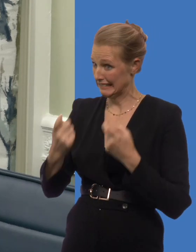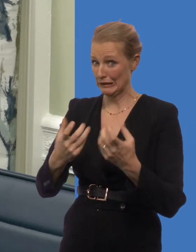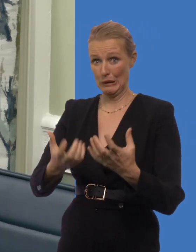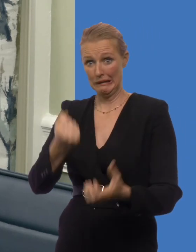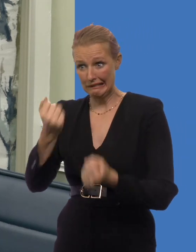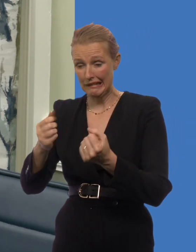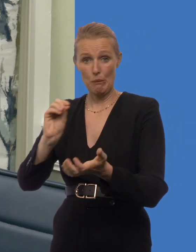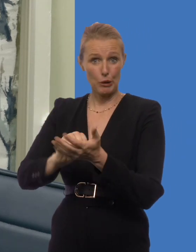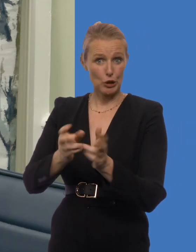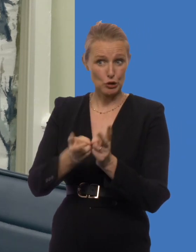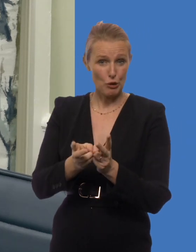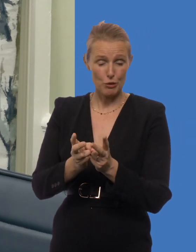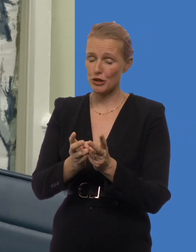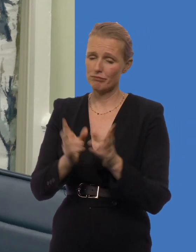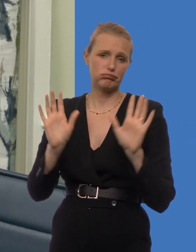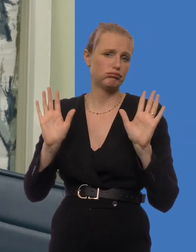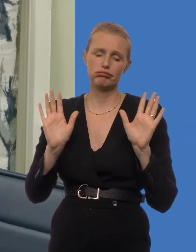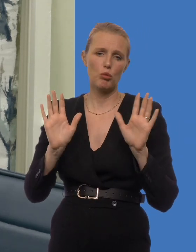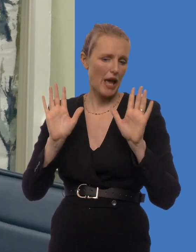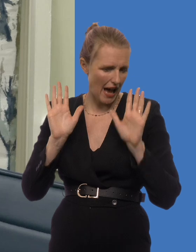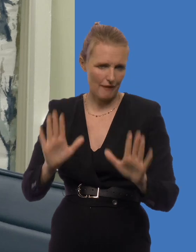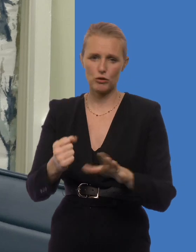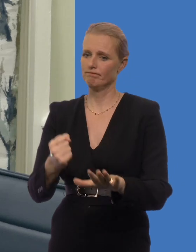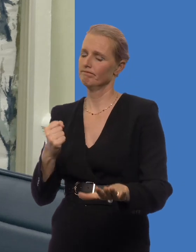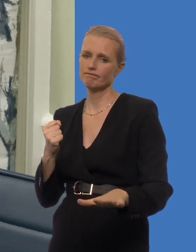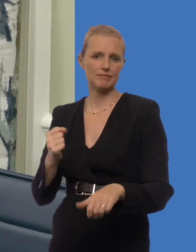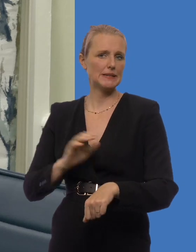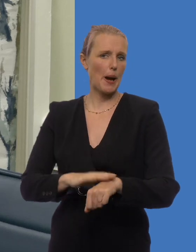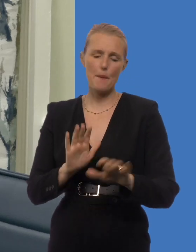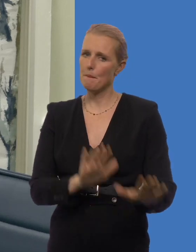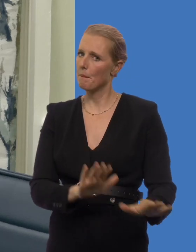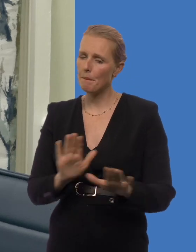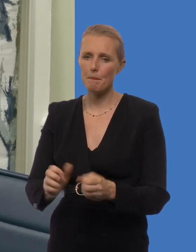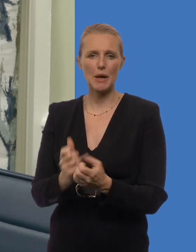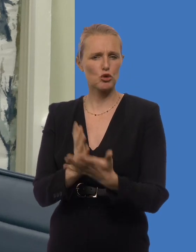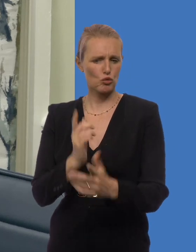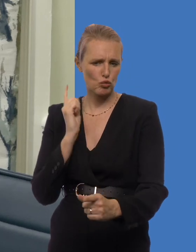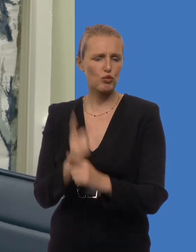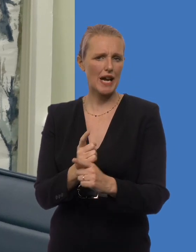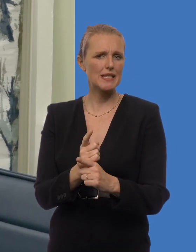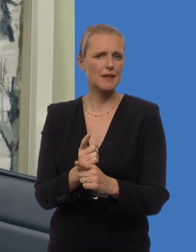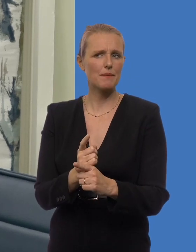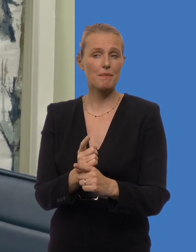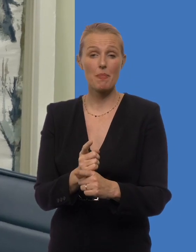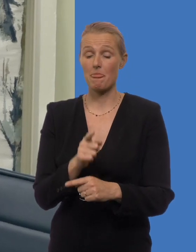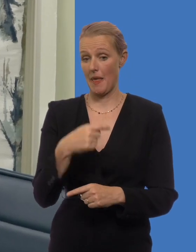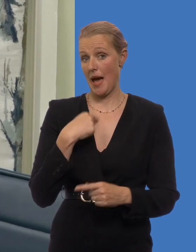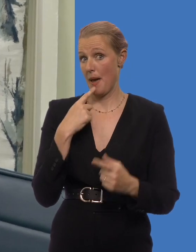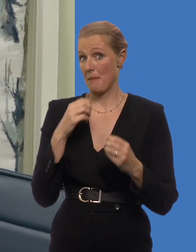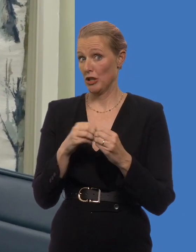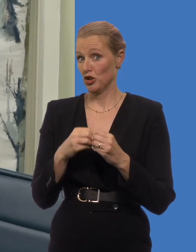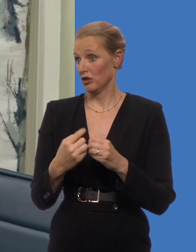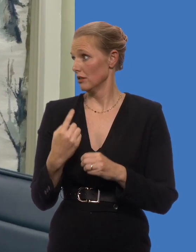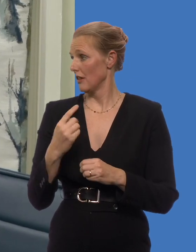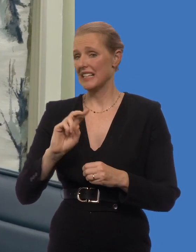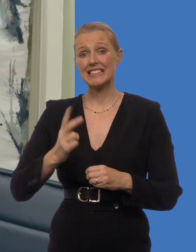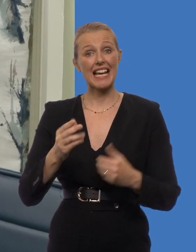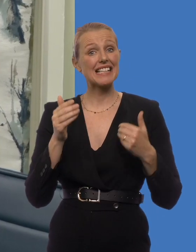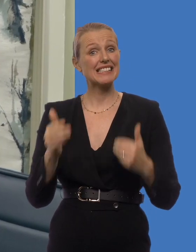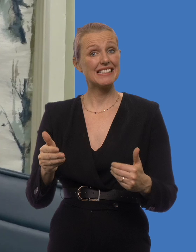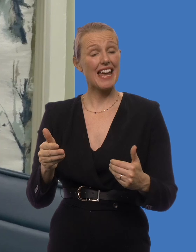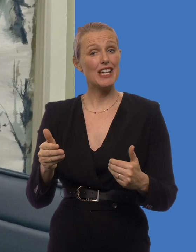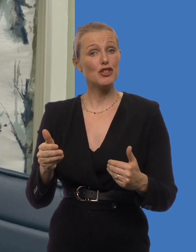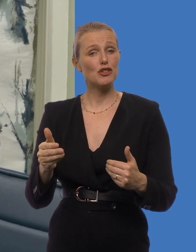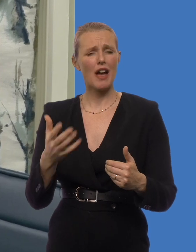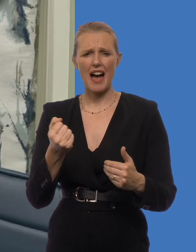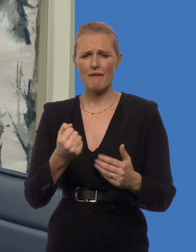I think that taking our time and making sure we get this right, because as I spoke about in the second stage, there are a